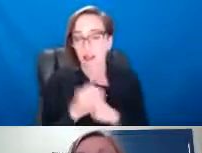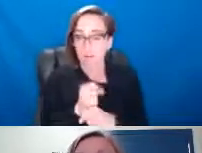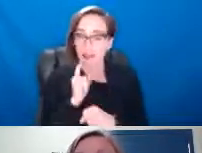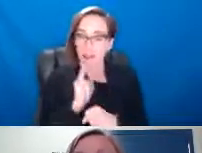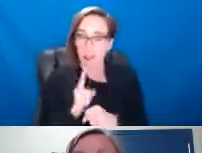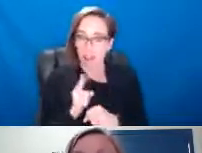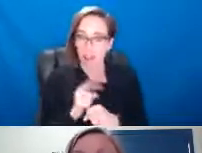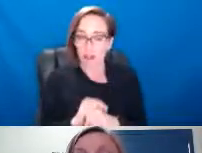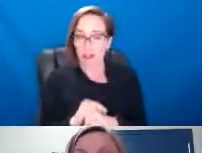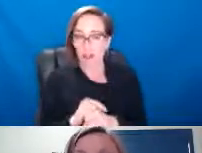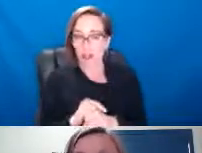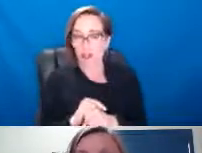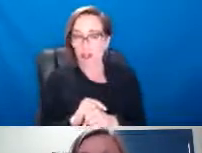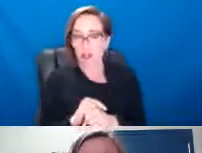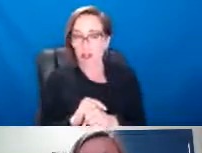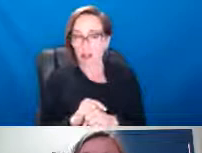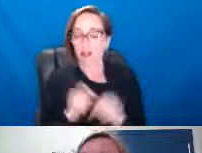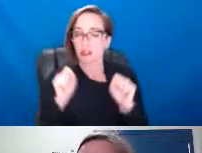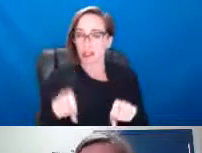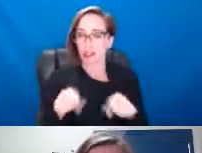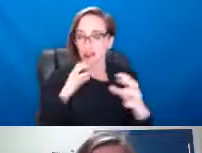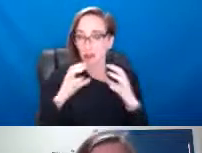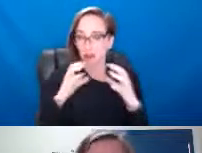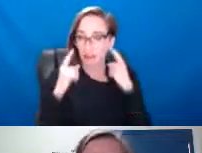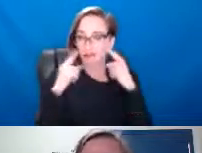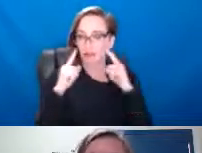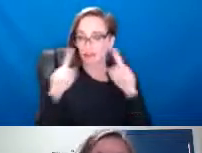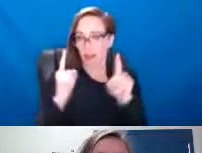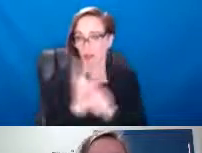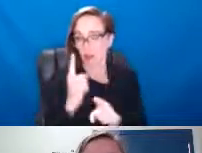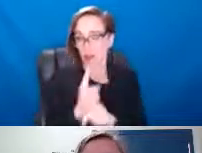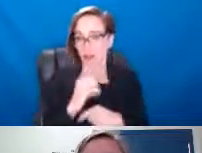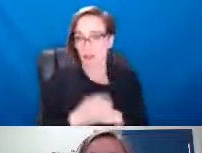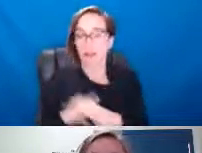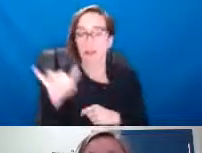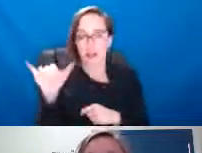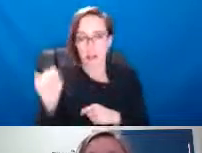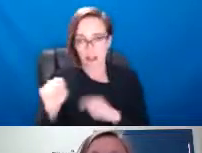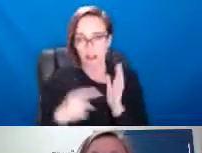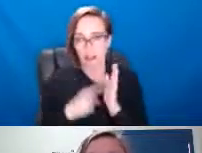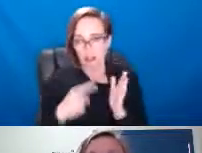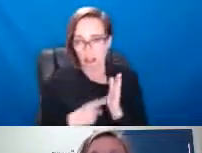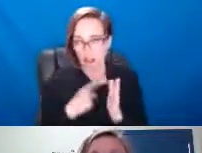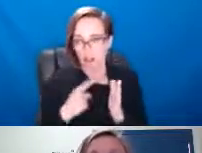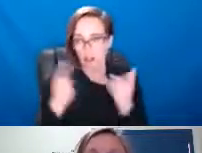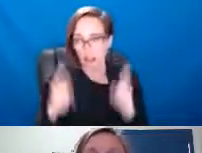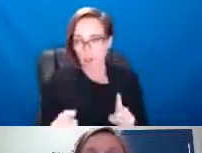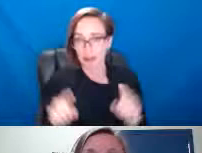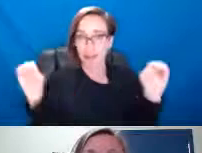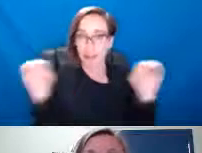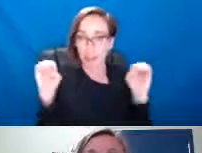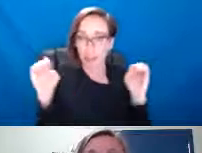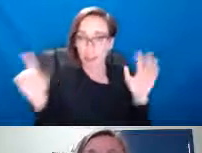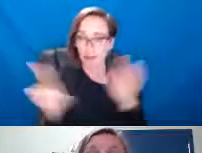to communicate with them appropriately. Yes, there are times in occasions where emergencies do